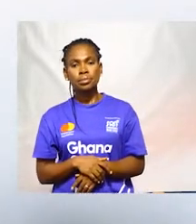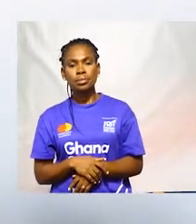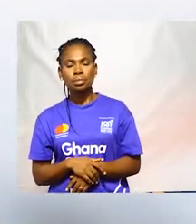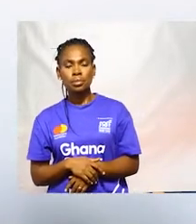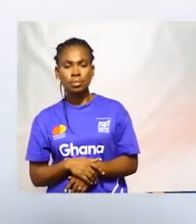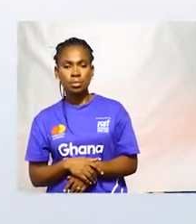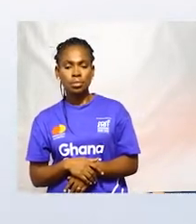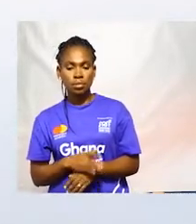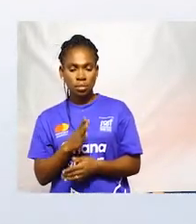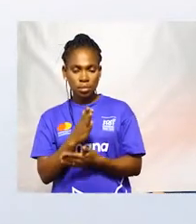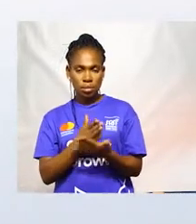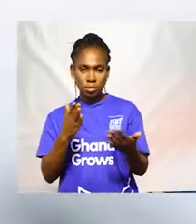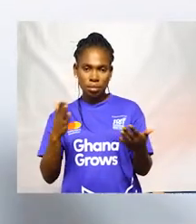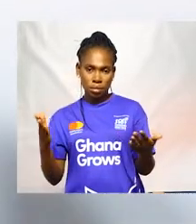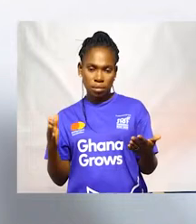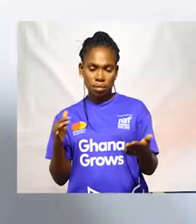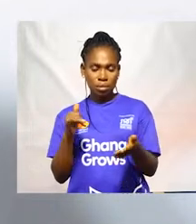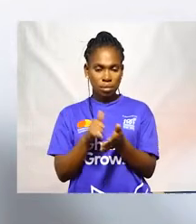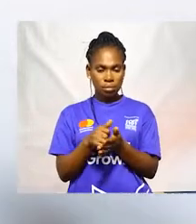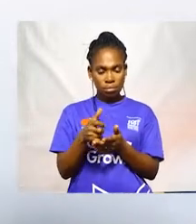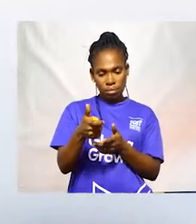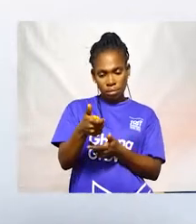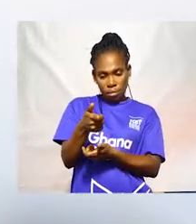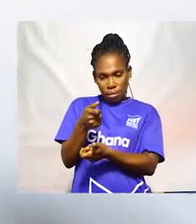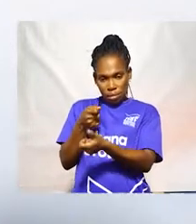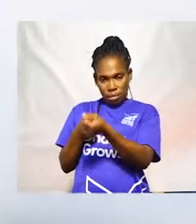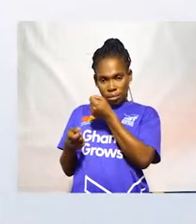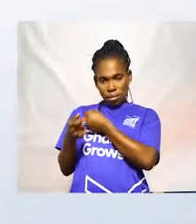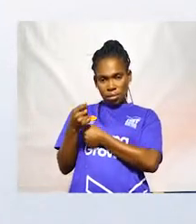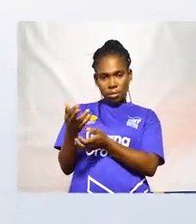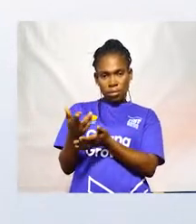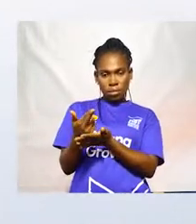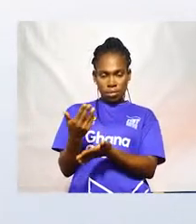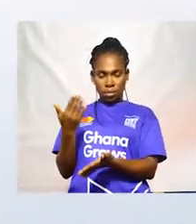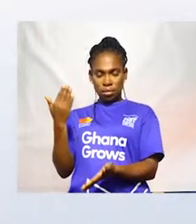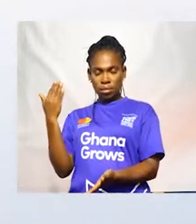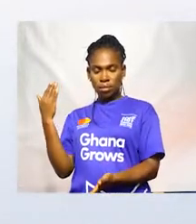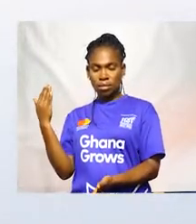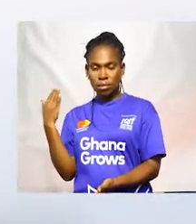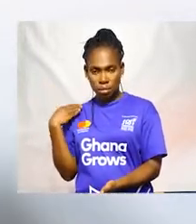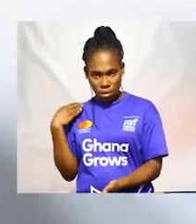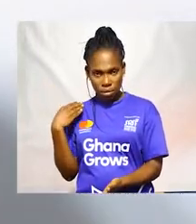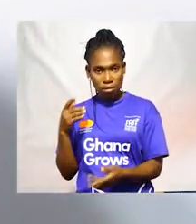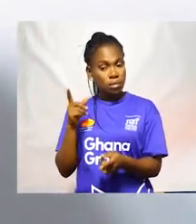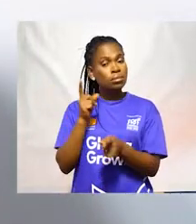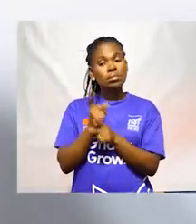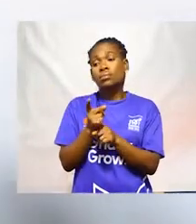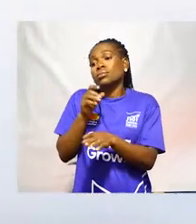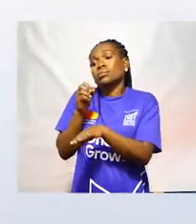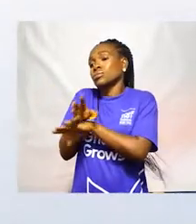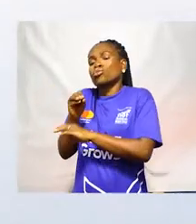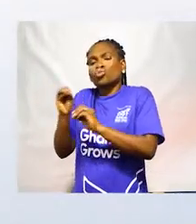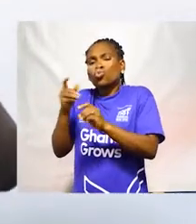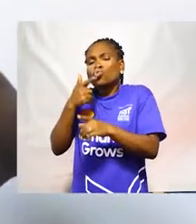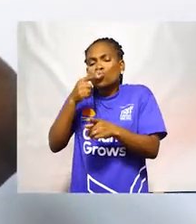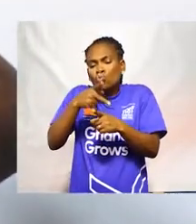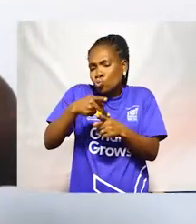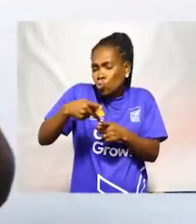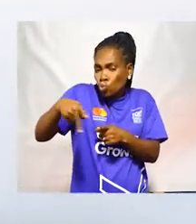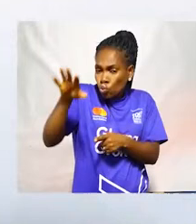talking about advice, I'm talking about proper professional counseling that can help